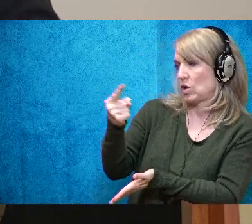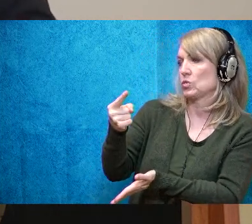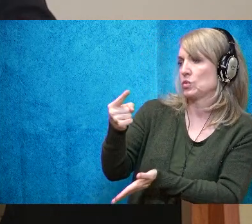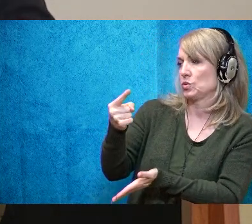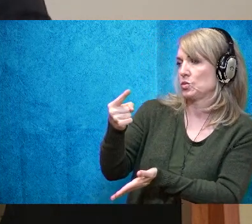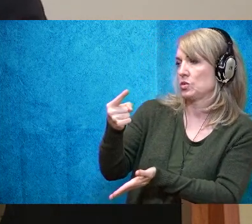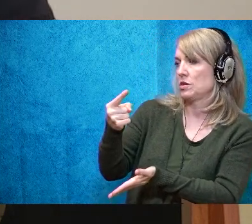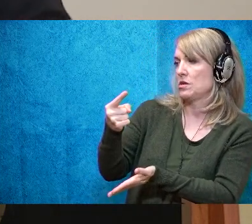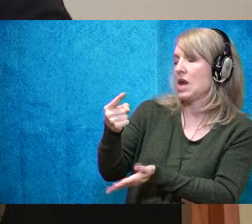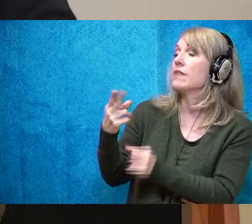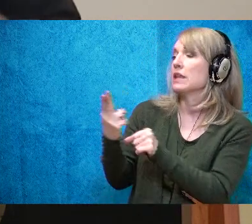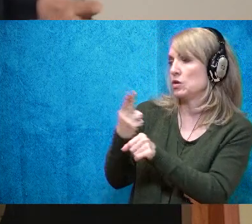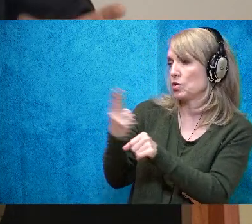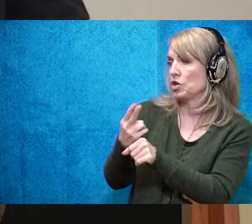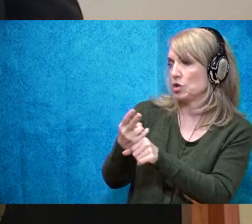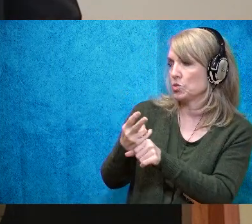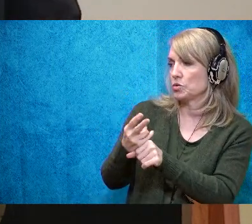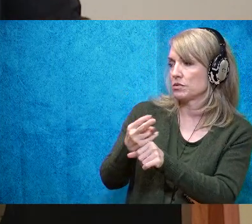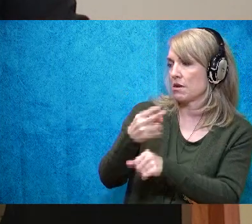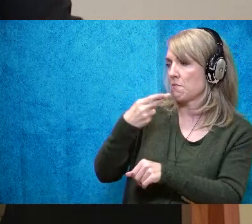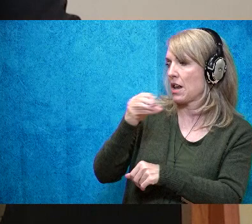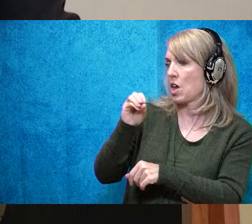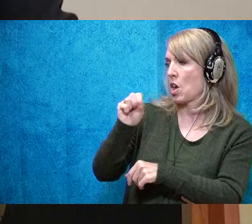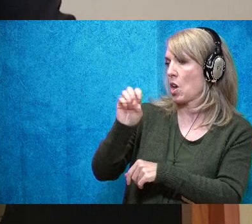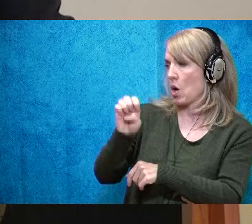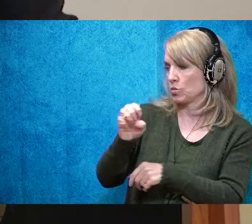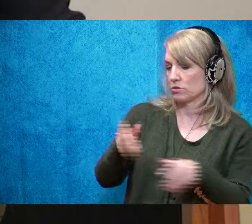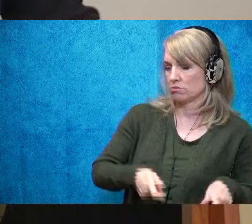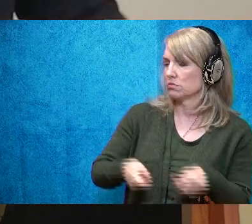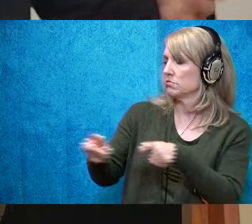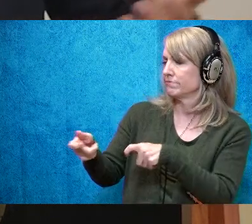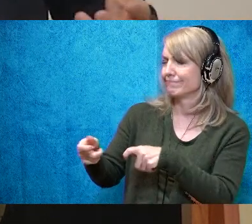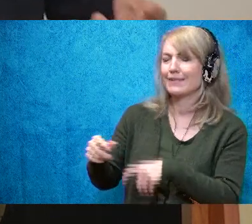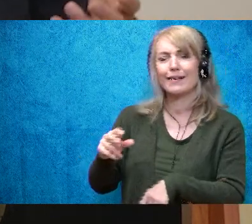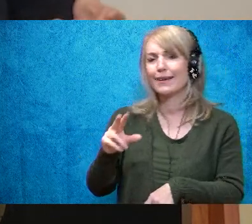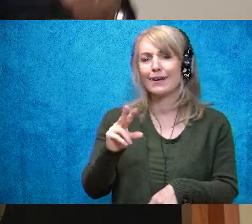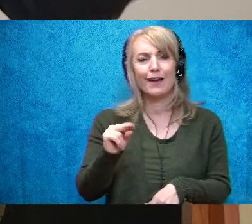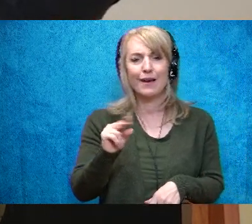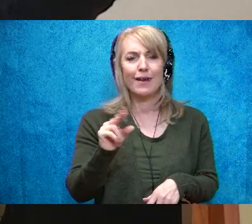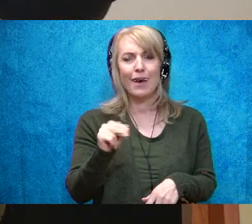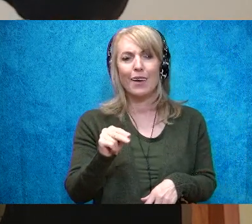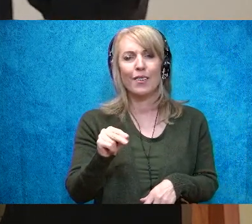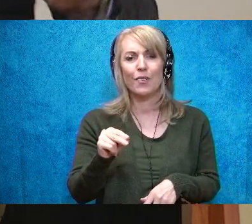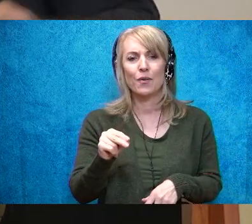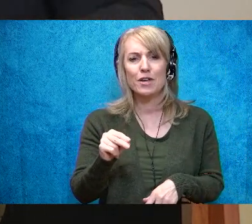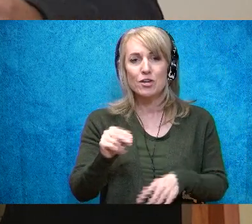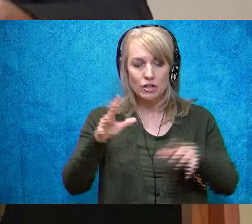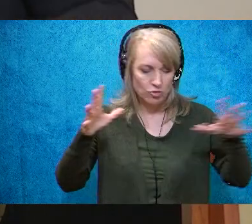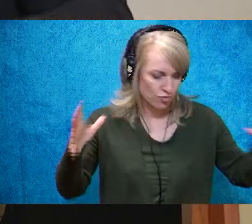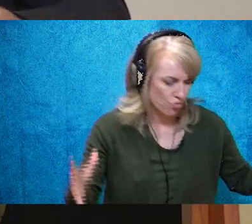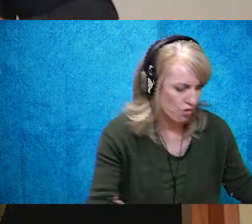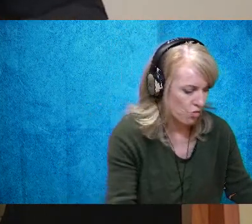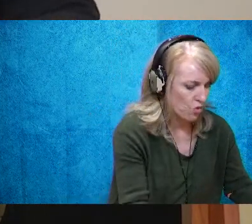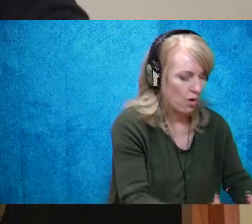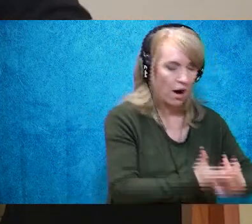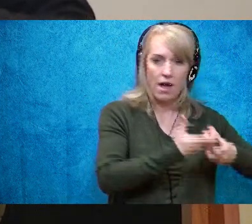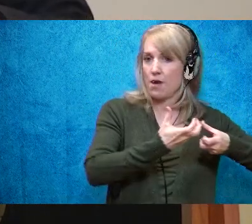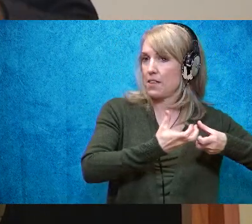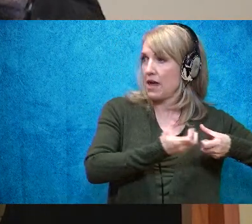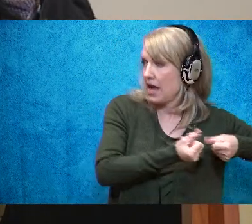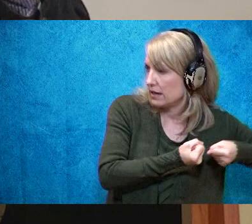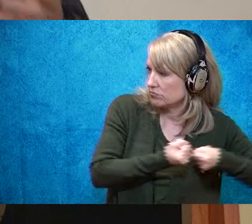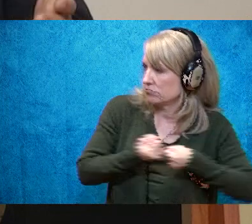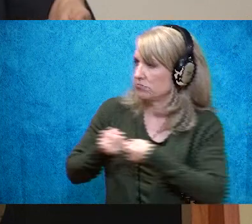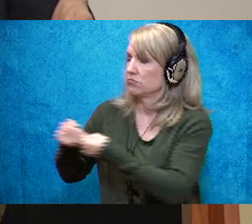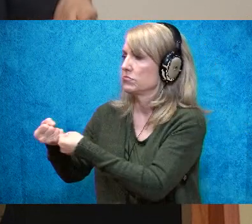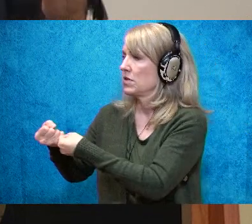can go put the fire out that's burning your house down right now. No, you take your water hose, your brand new one that you got at the store, you plug it into their faucet,